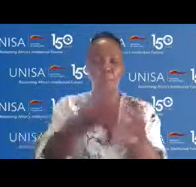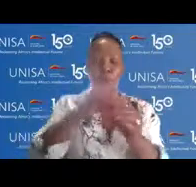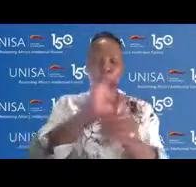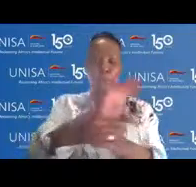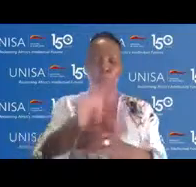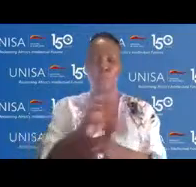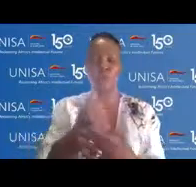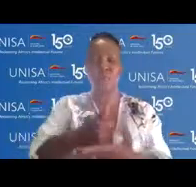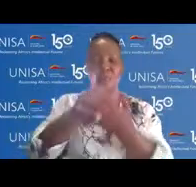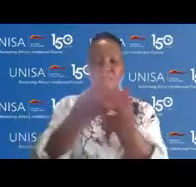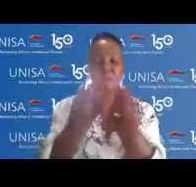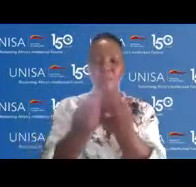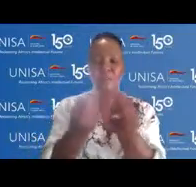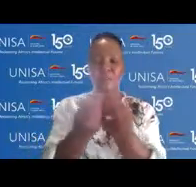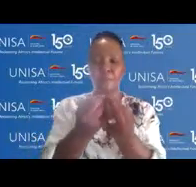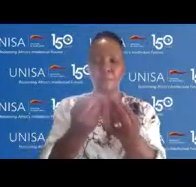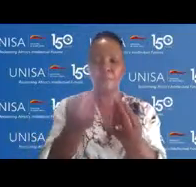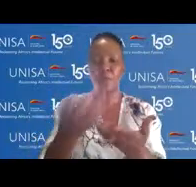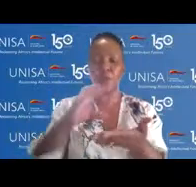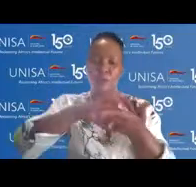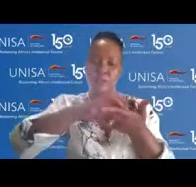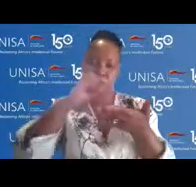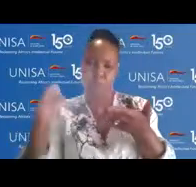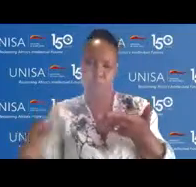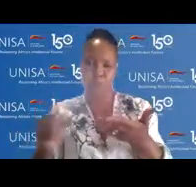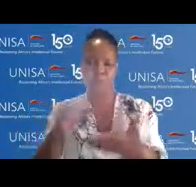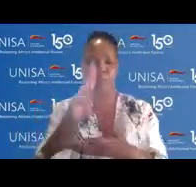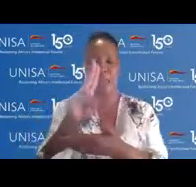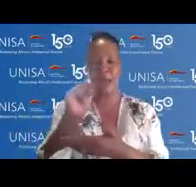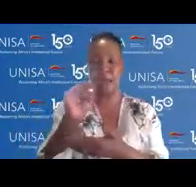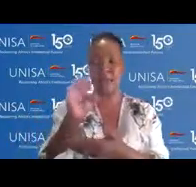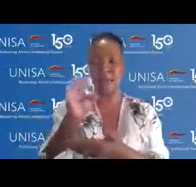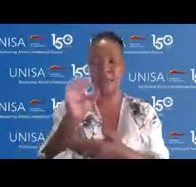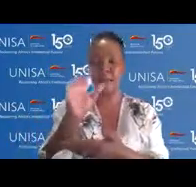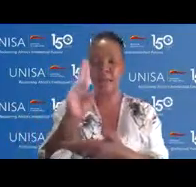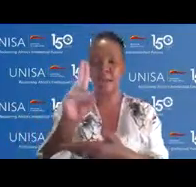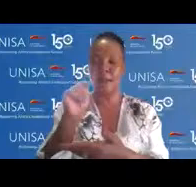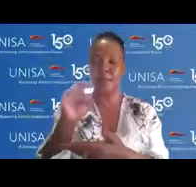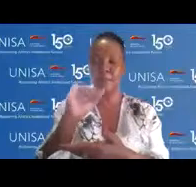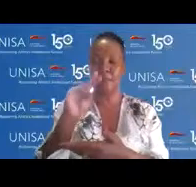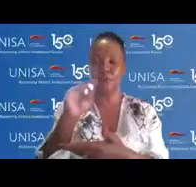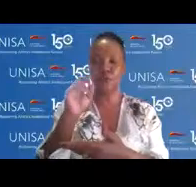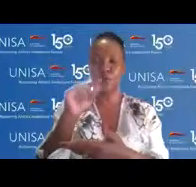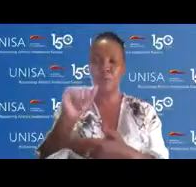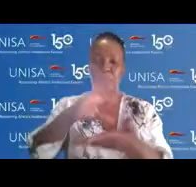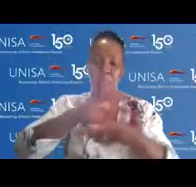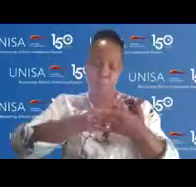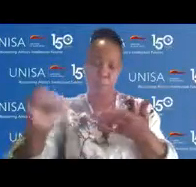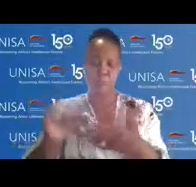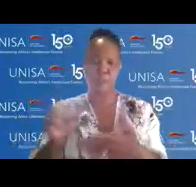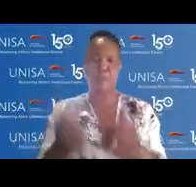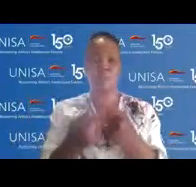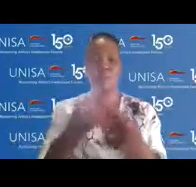to remove the app from your device. Okay, so let's go have a see how we're going to do this. Let me just stop my